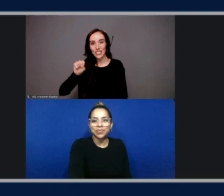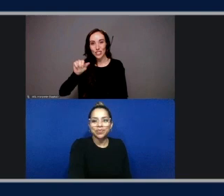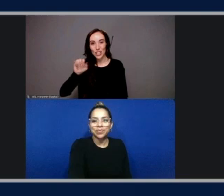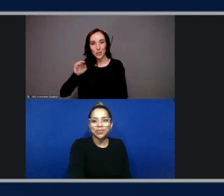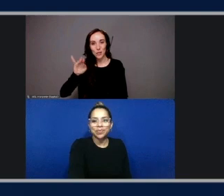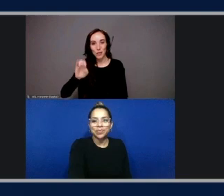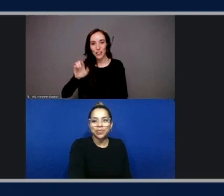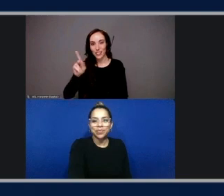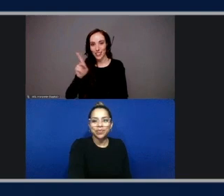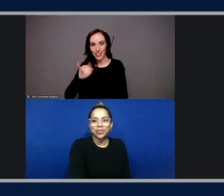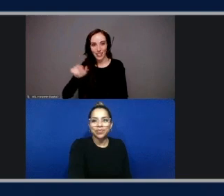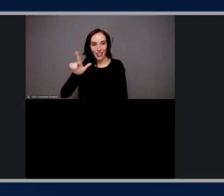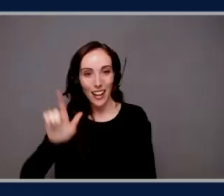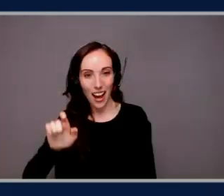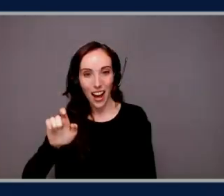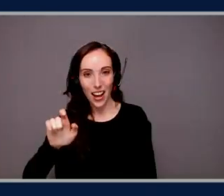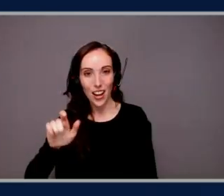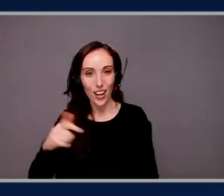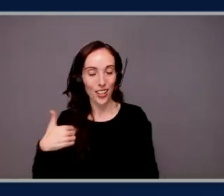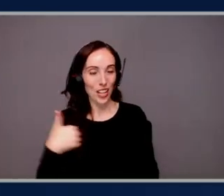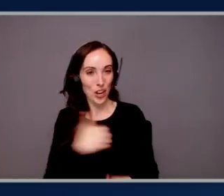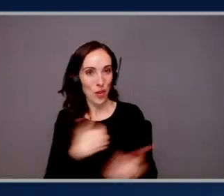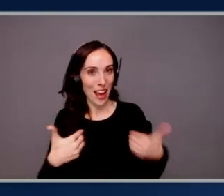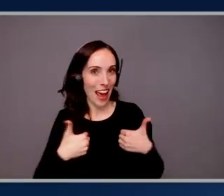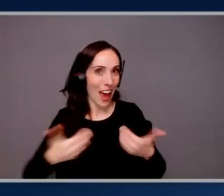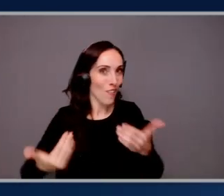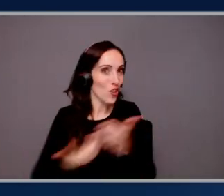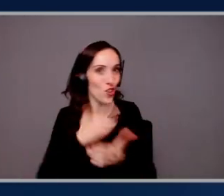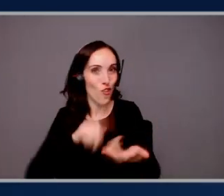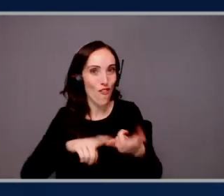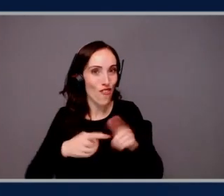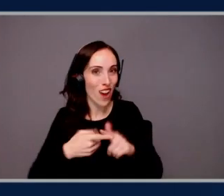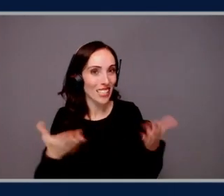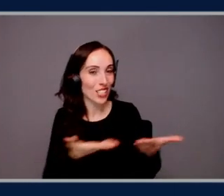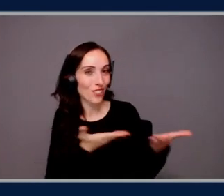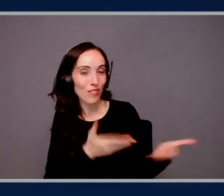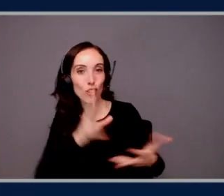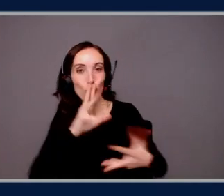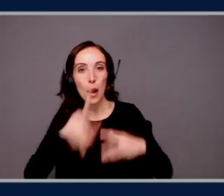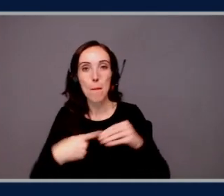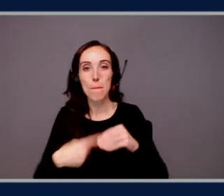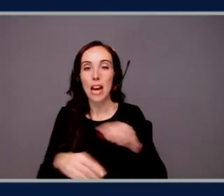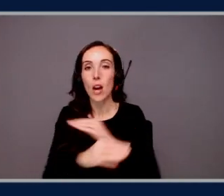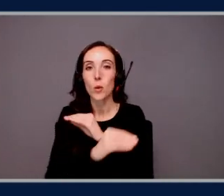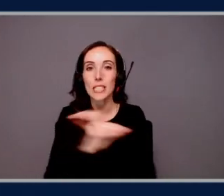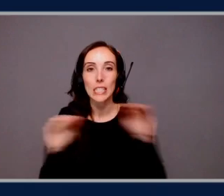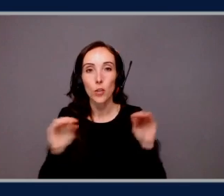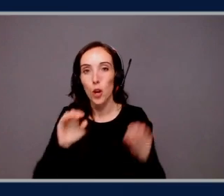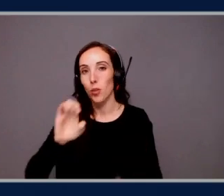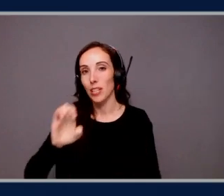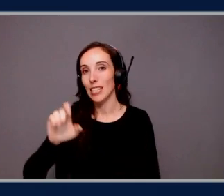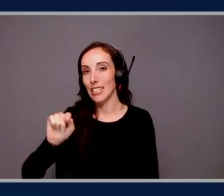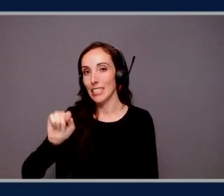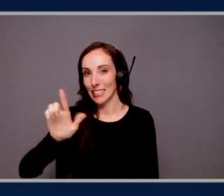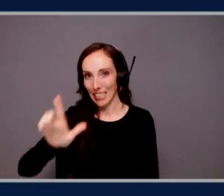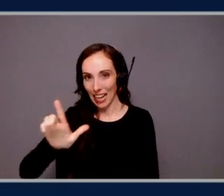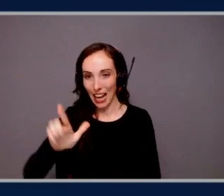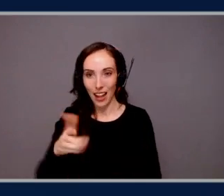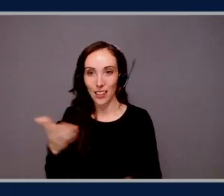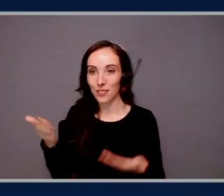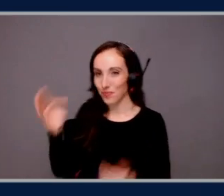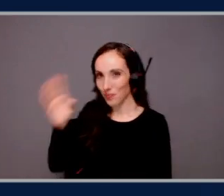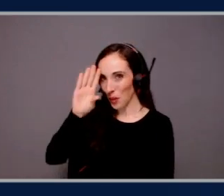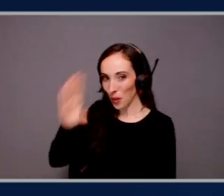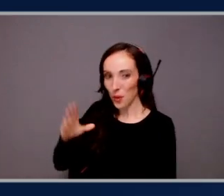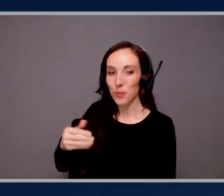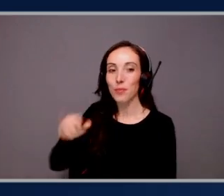our newest friends here to talk about Zero-ETL. Who do we have here? Hey everyone, my name is Jyoti Agarwal. I am a product